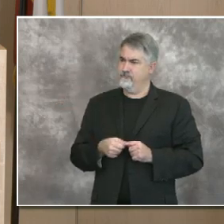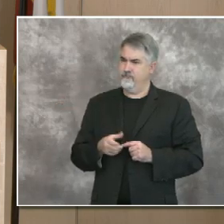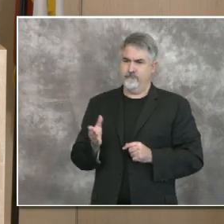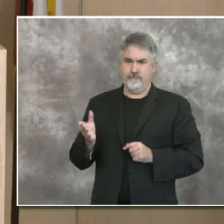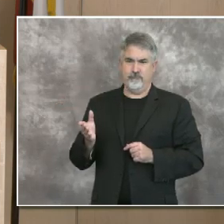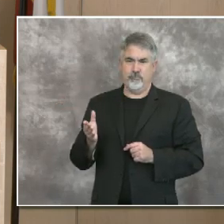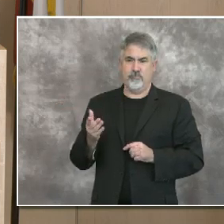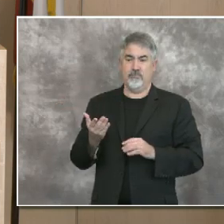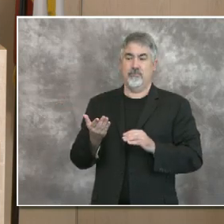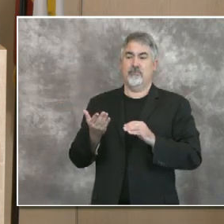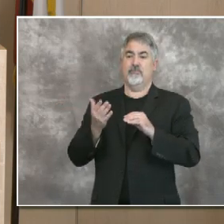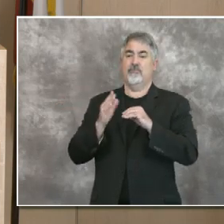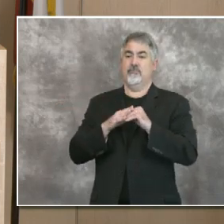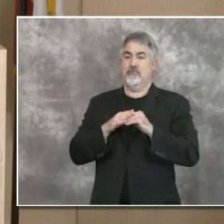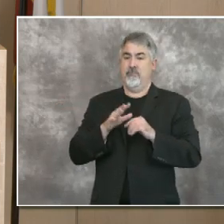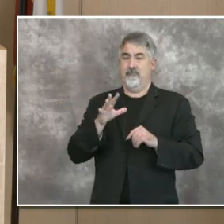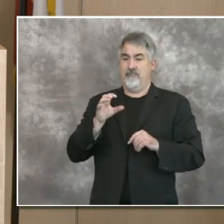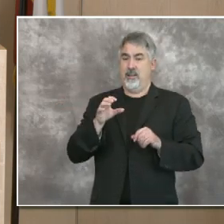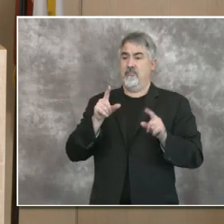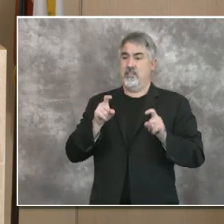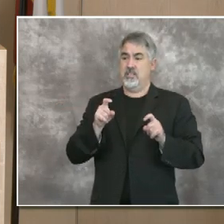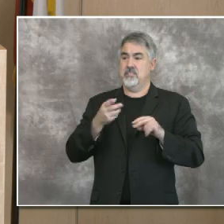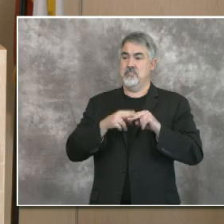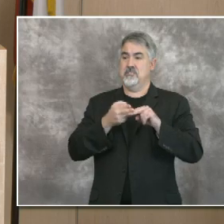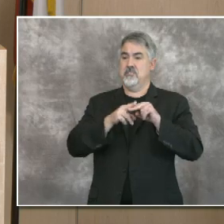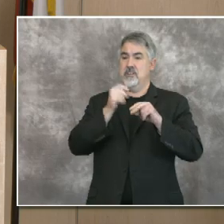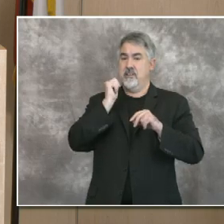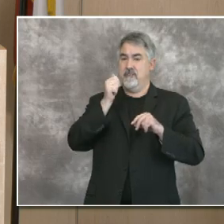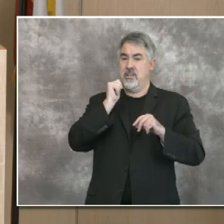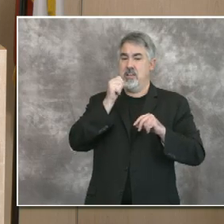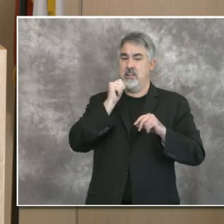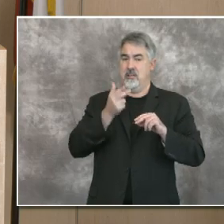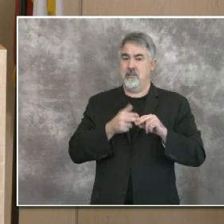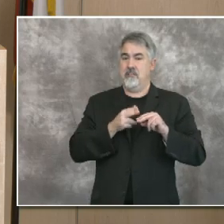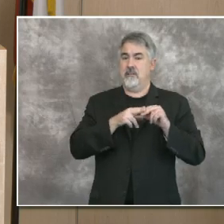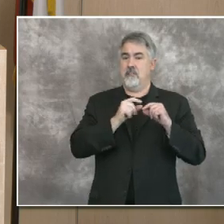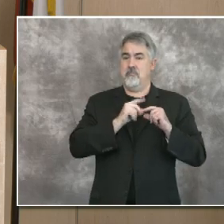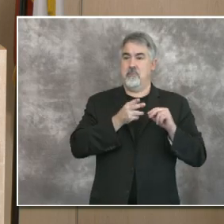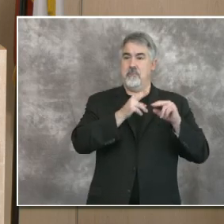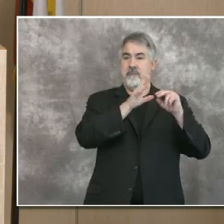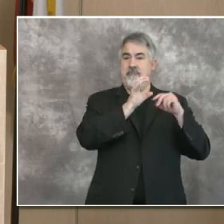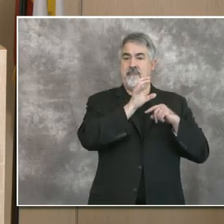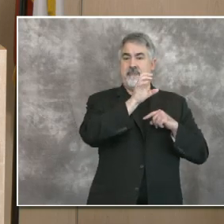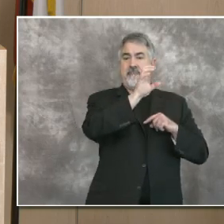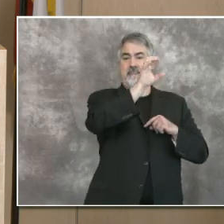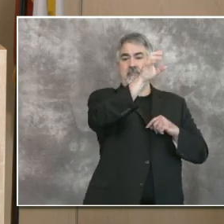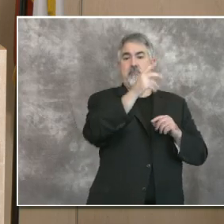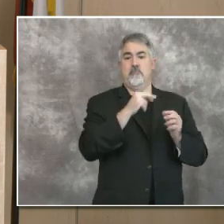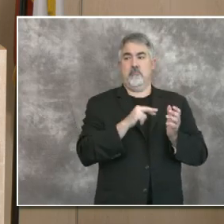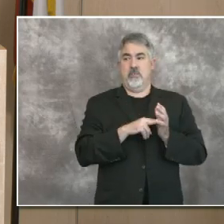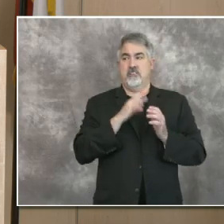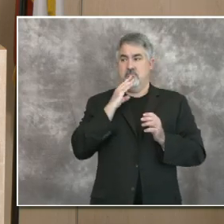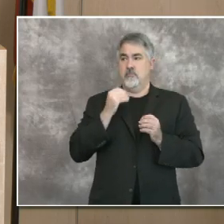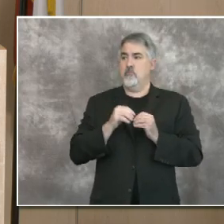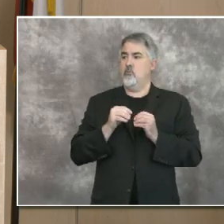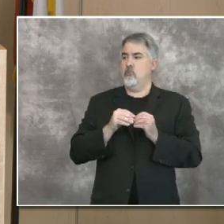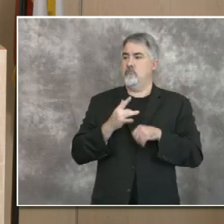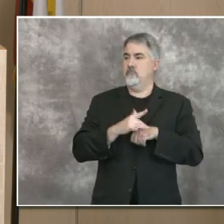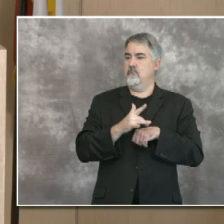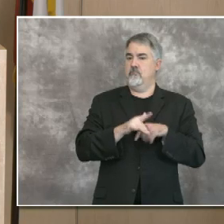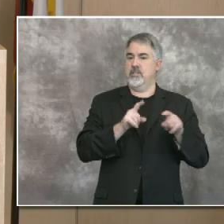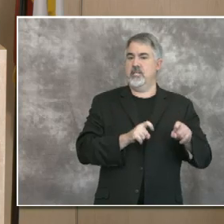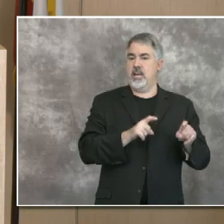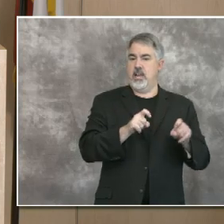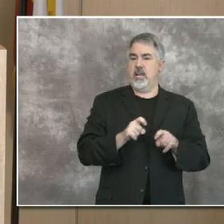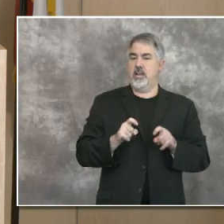by 500 a day, as you guys are hoping, or once we're able to get to a robust testing place, at that point we will